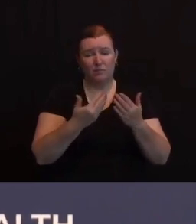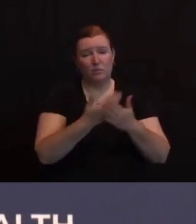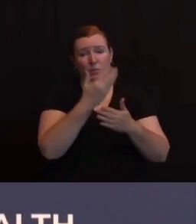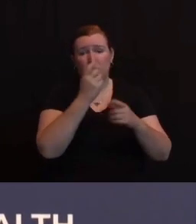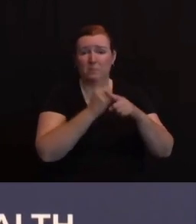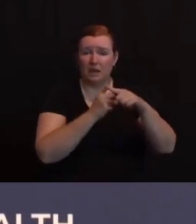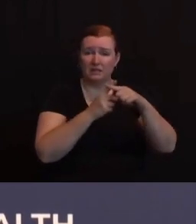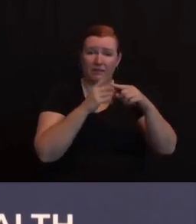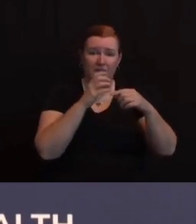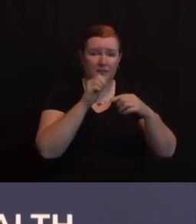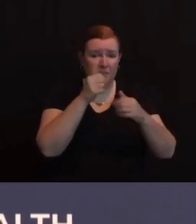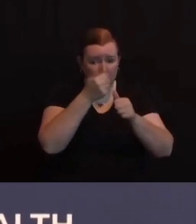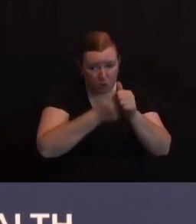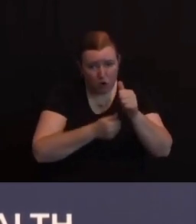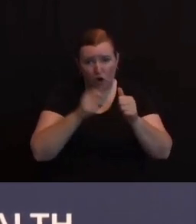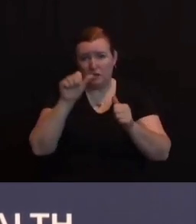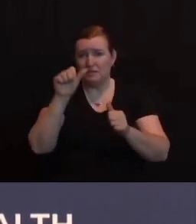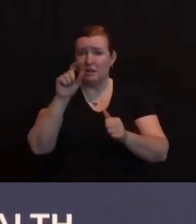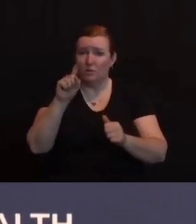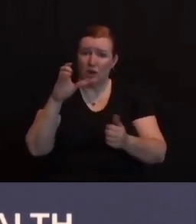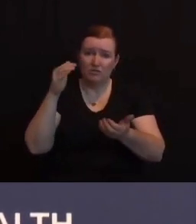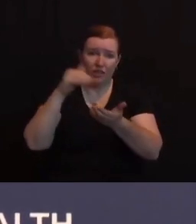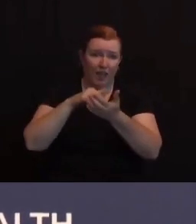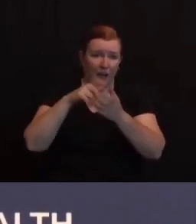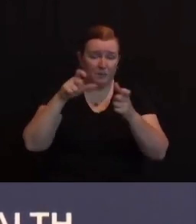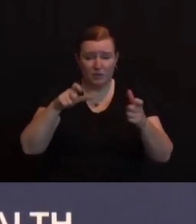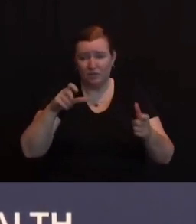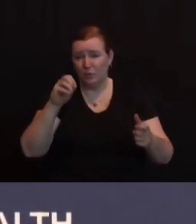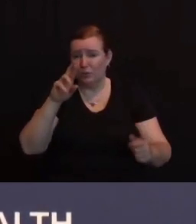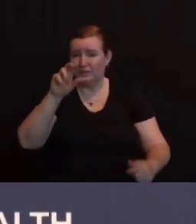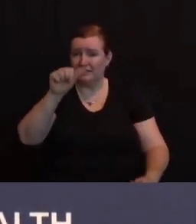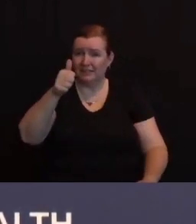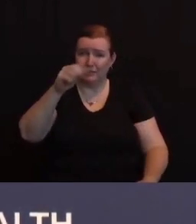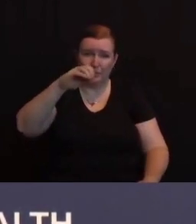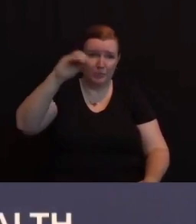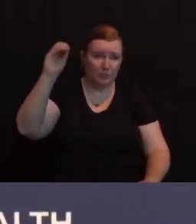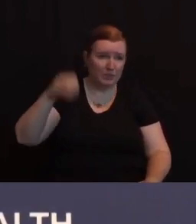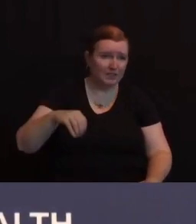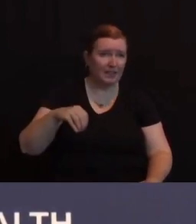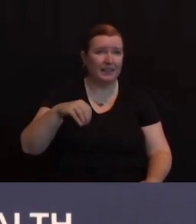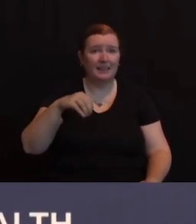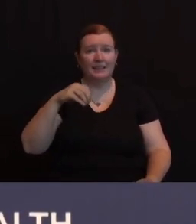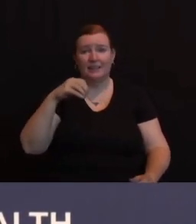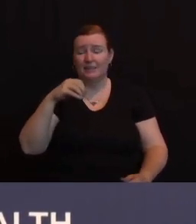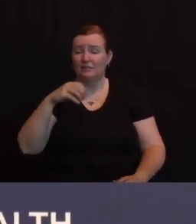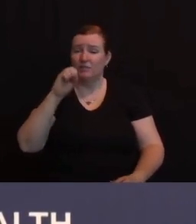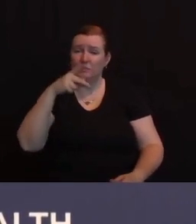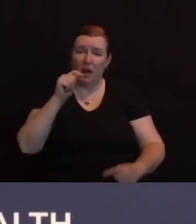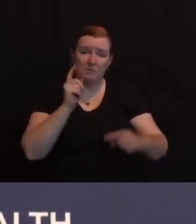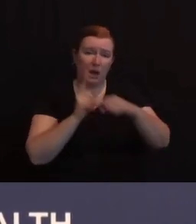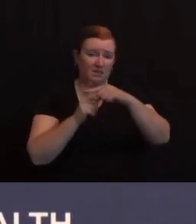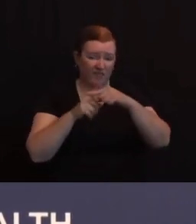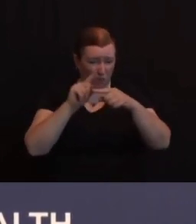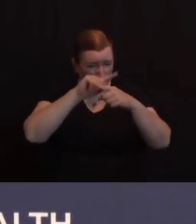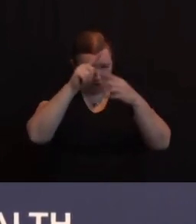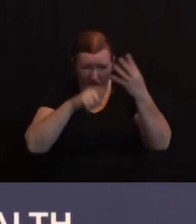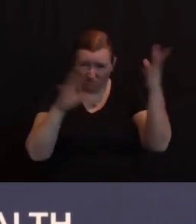10% or more spot positivity. I do think that Judy and her health commissioner colleagues in those